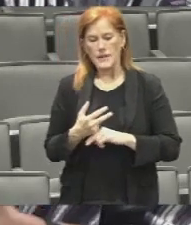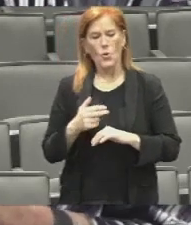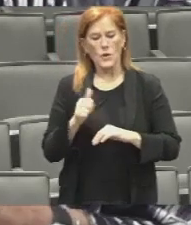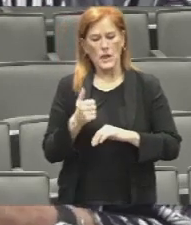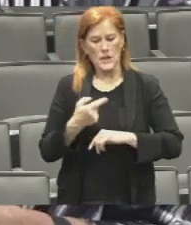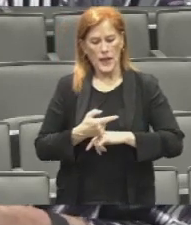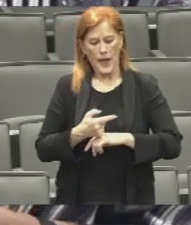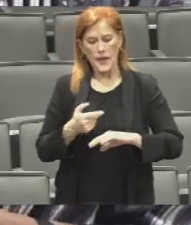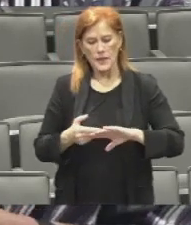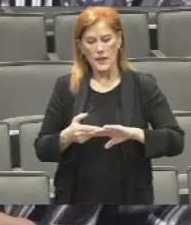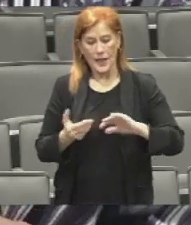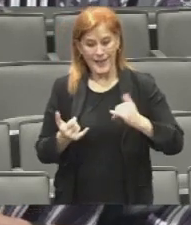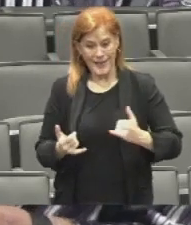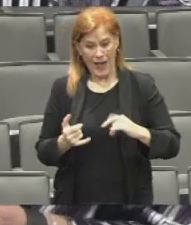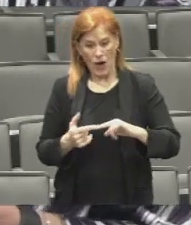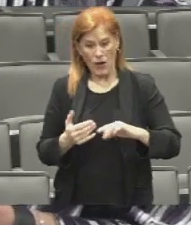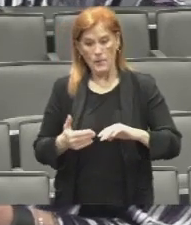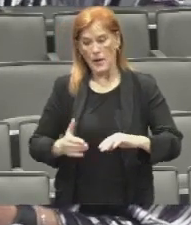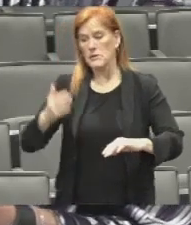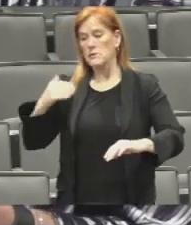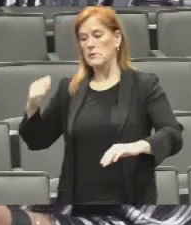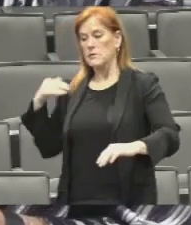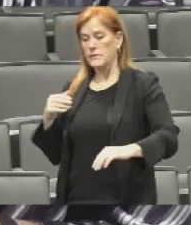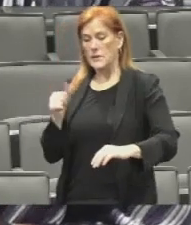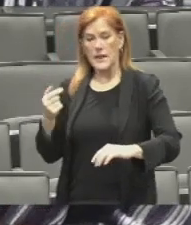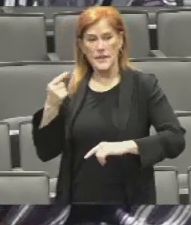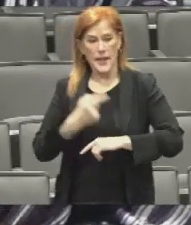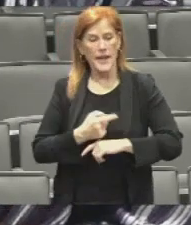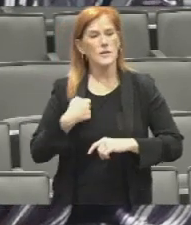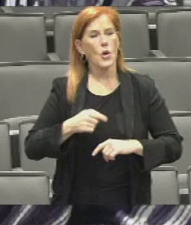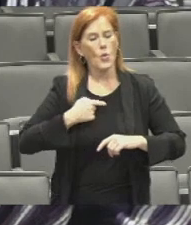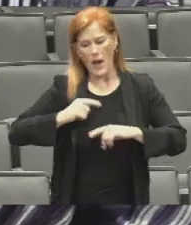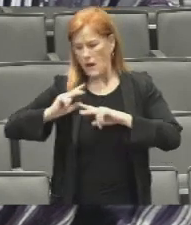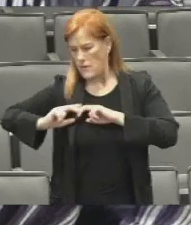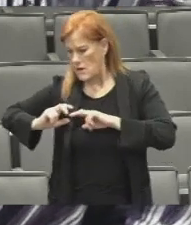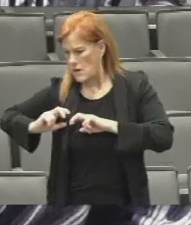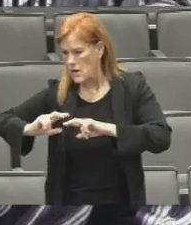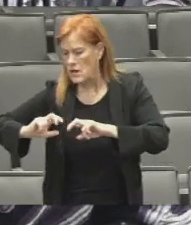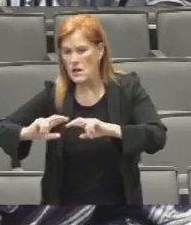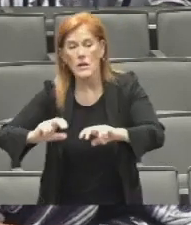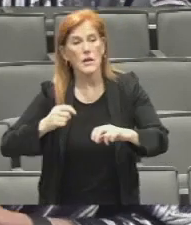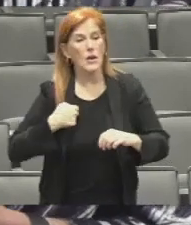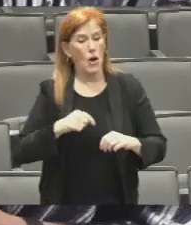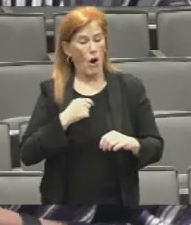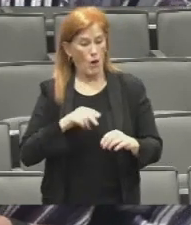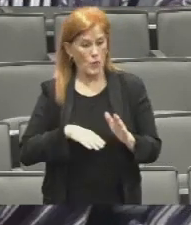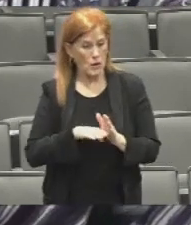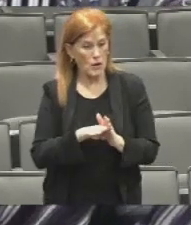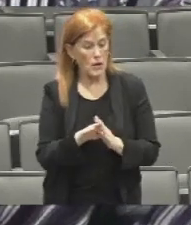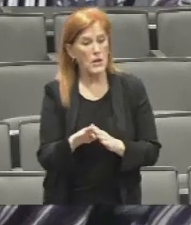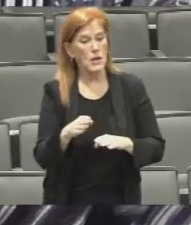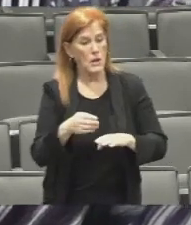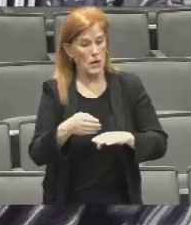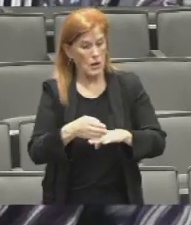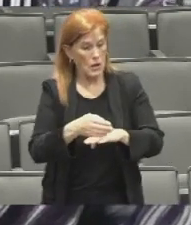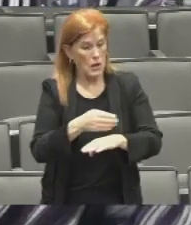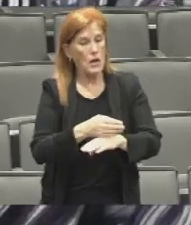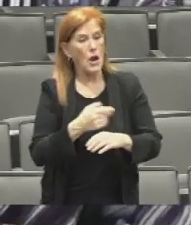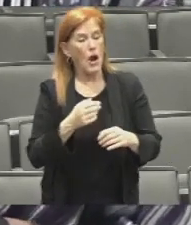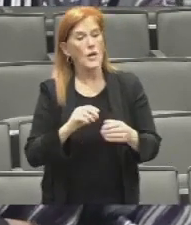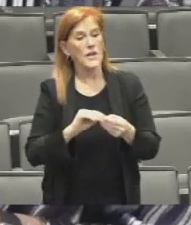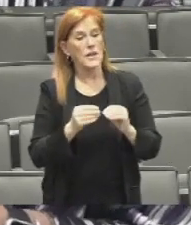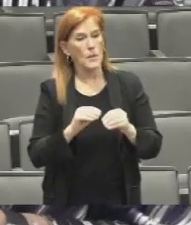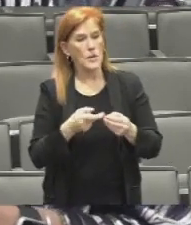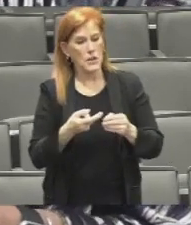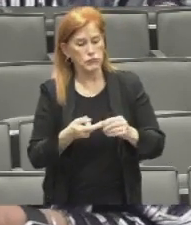days. So those are measures that say, are we at least going in the right direction? Are we still accelerating or